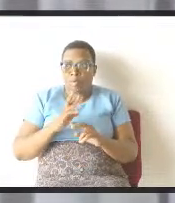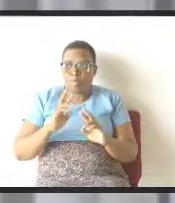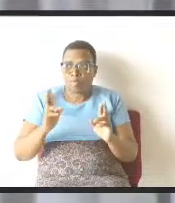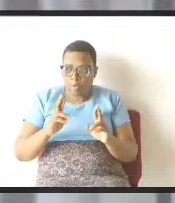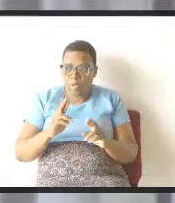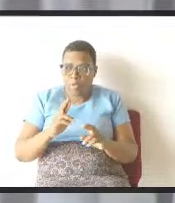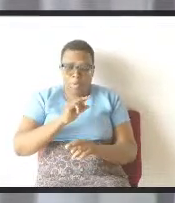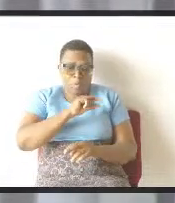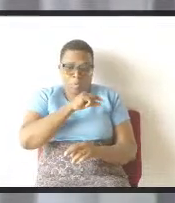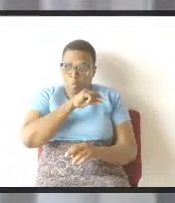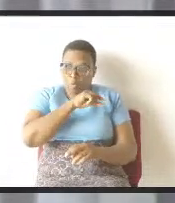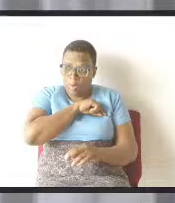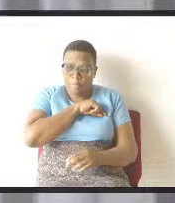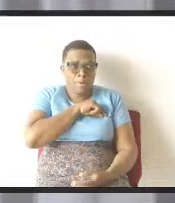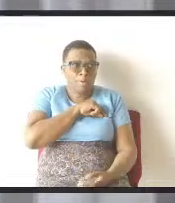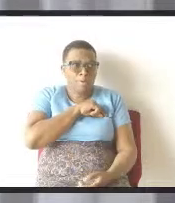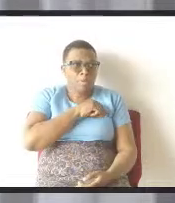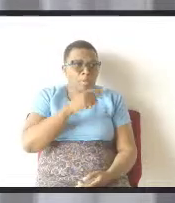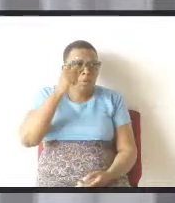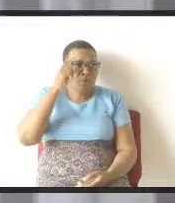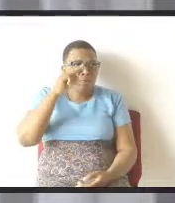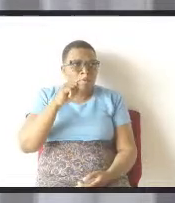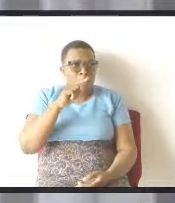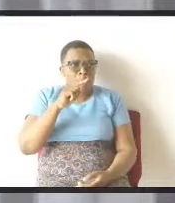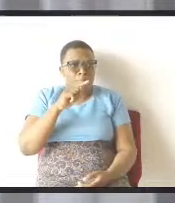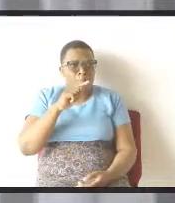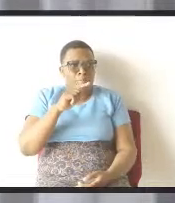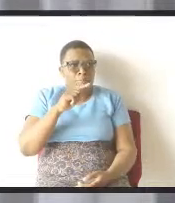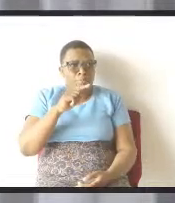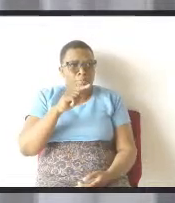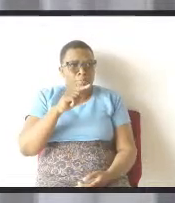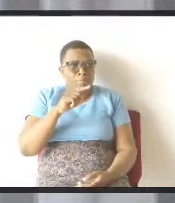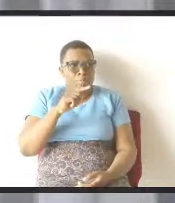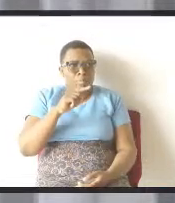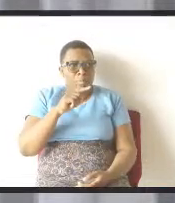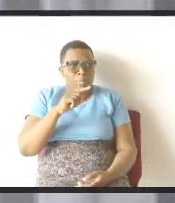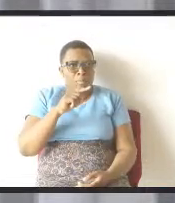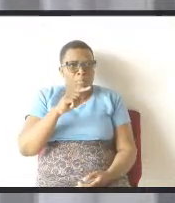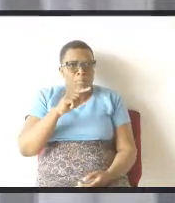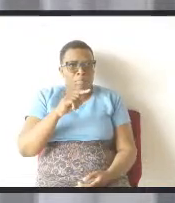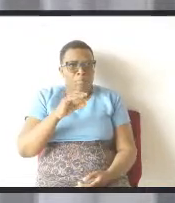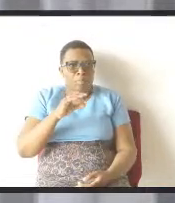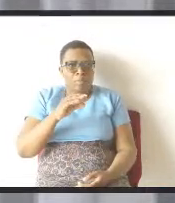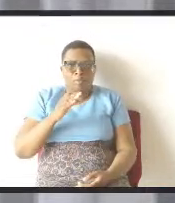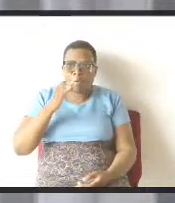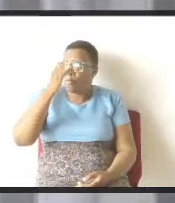in order to qualify for the ancient Greek games,